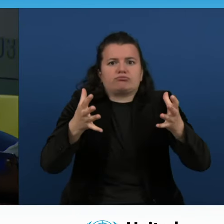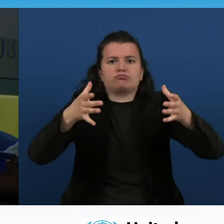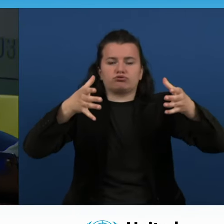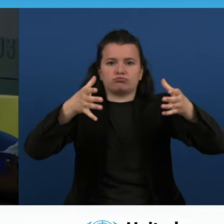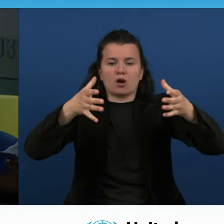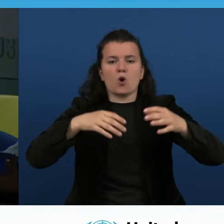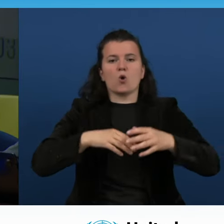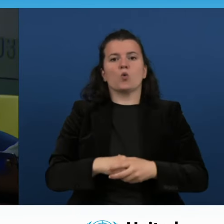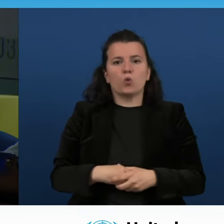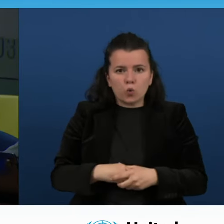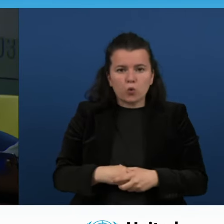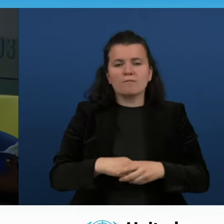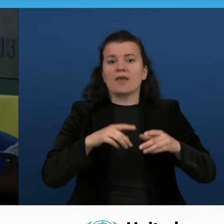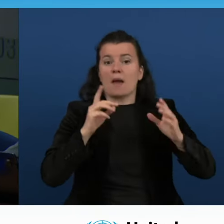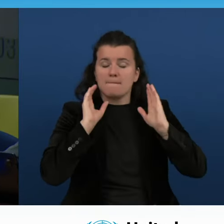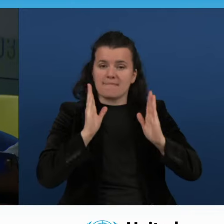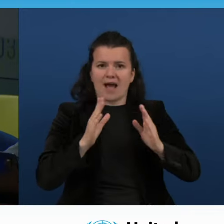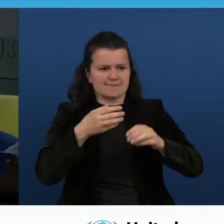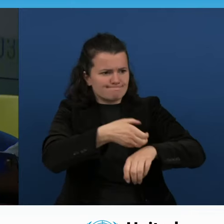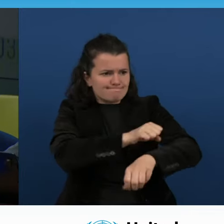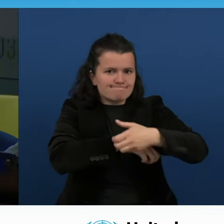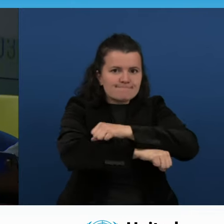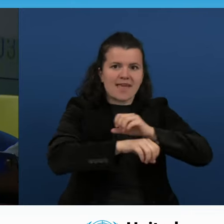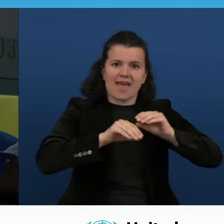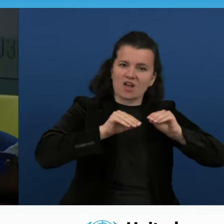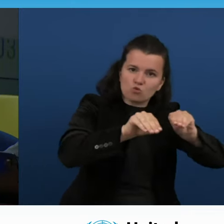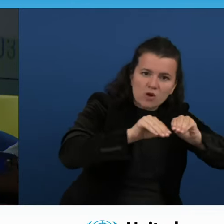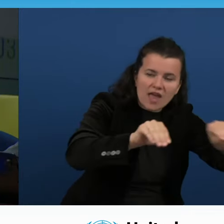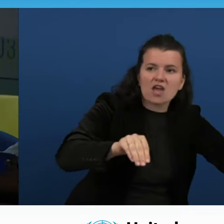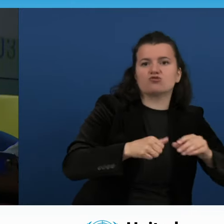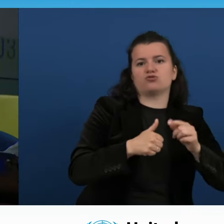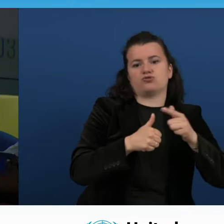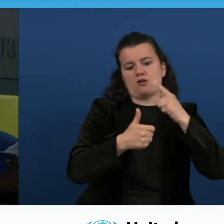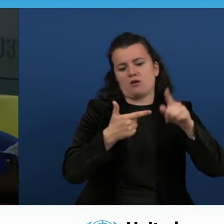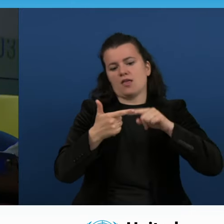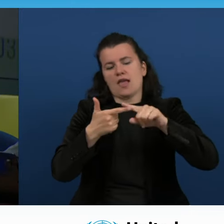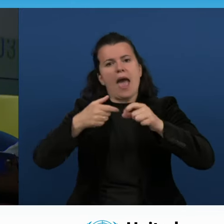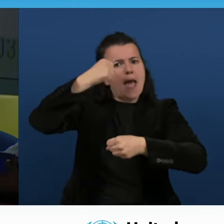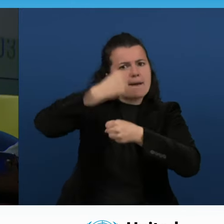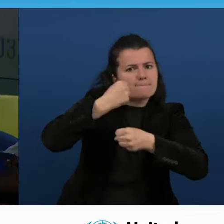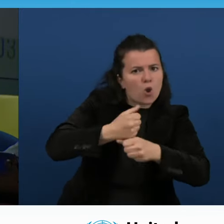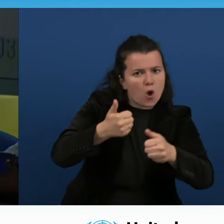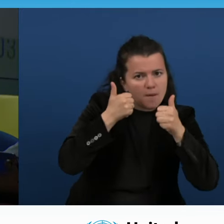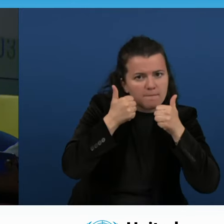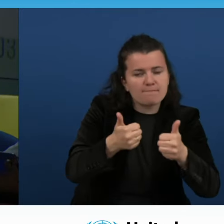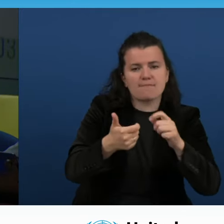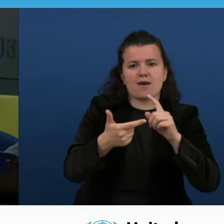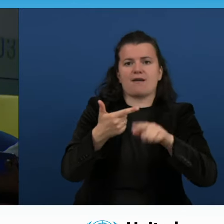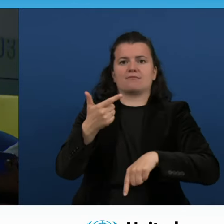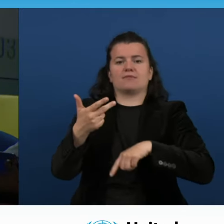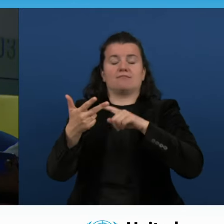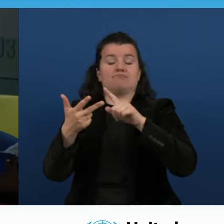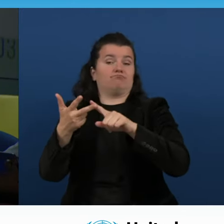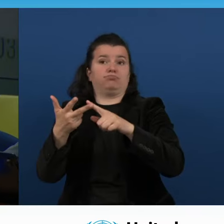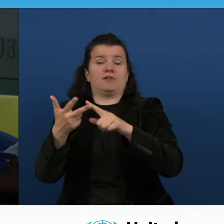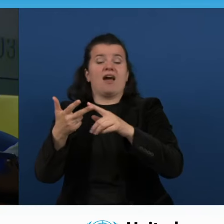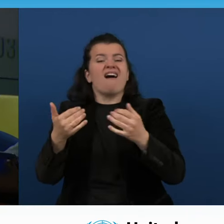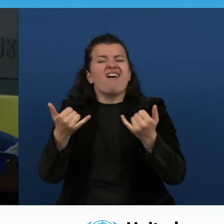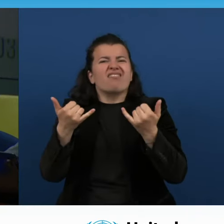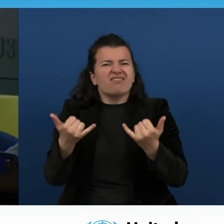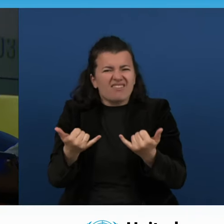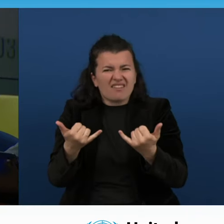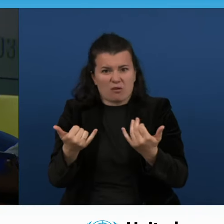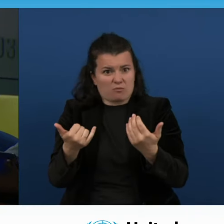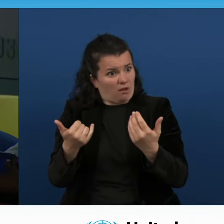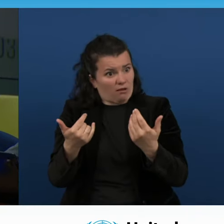well as economic opportunities. 586 million of 1.1 billion poor people in the world